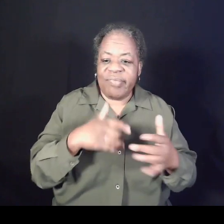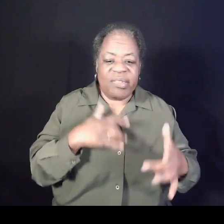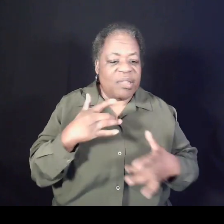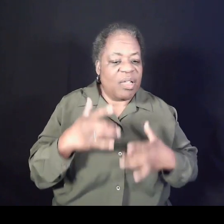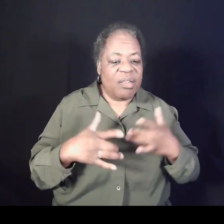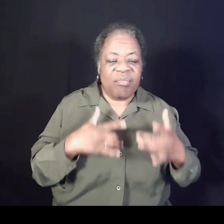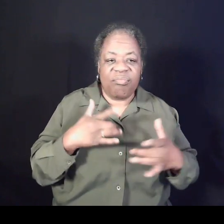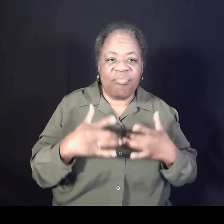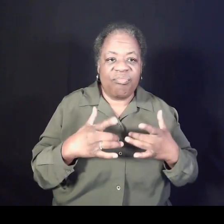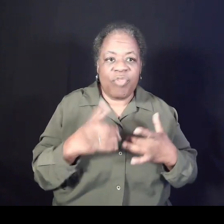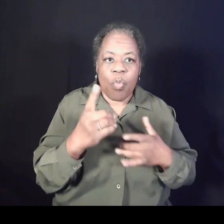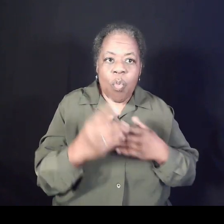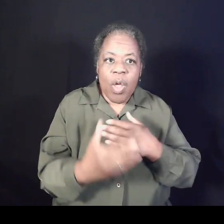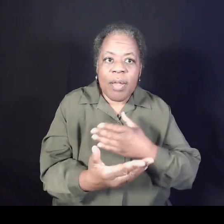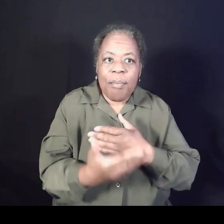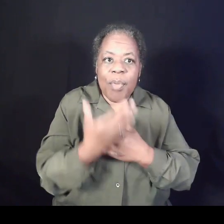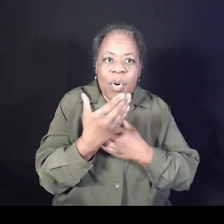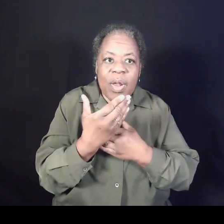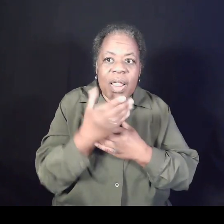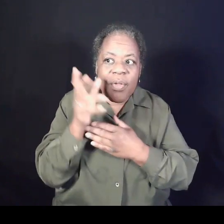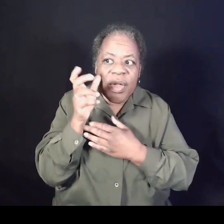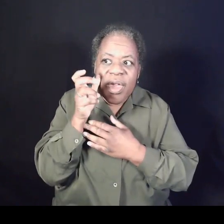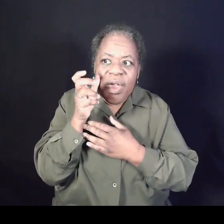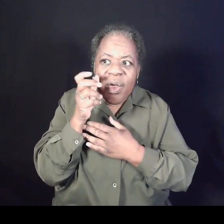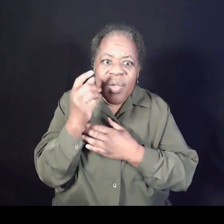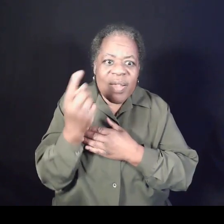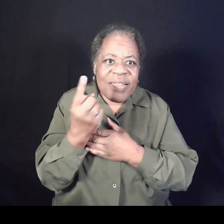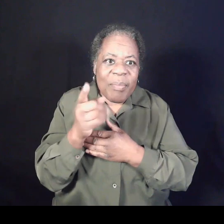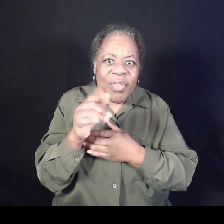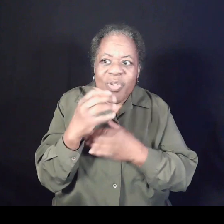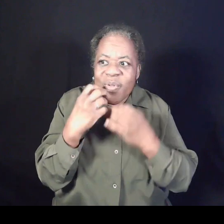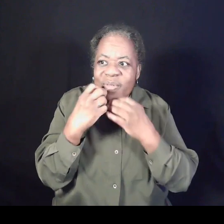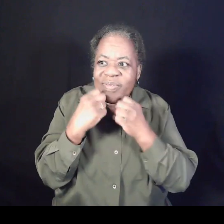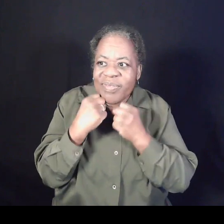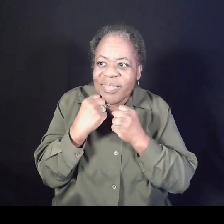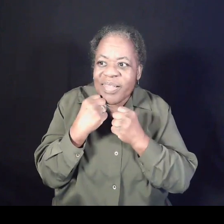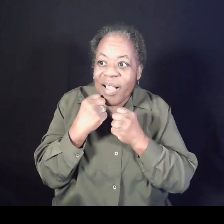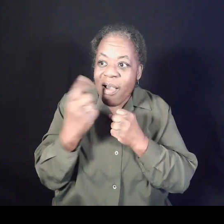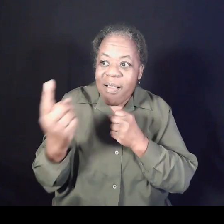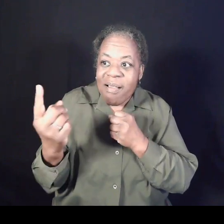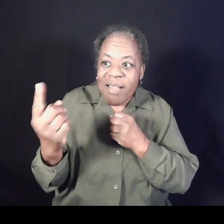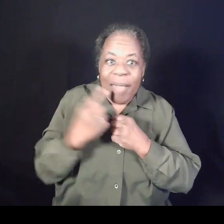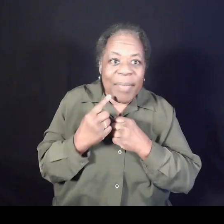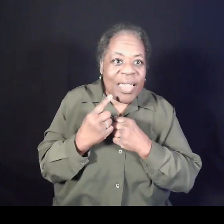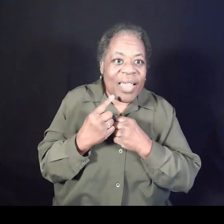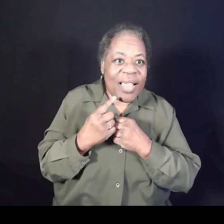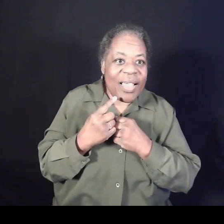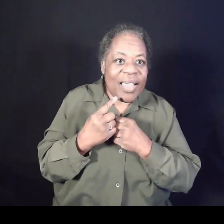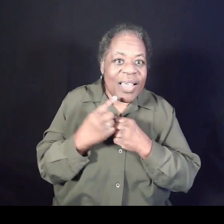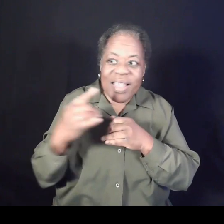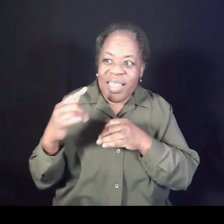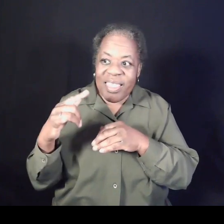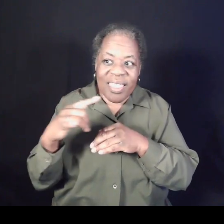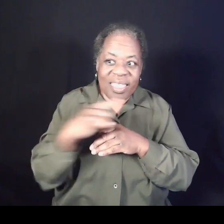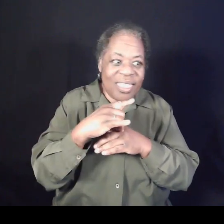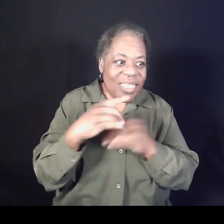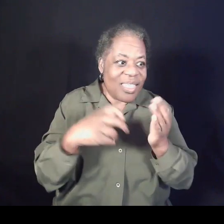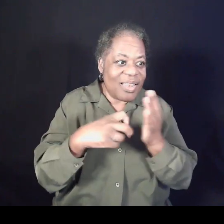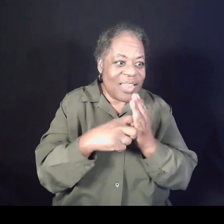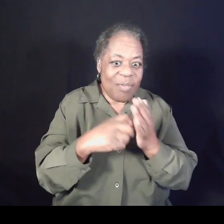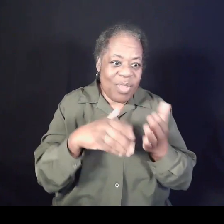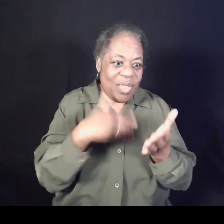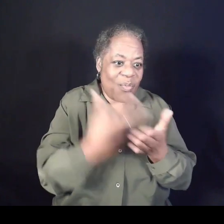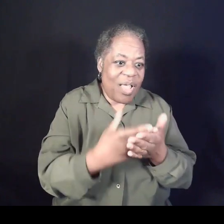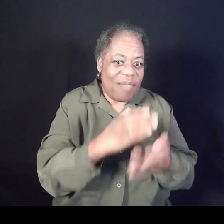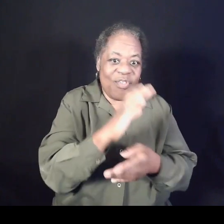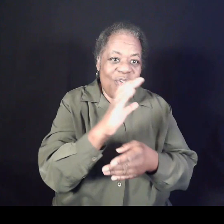one morning you get word from someone you love saying they're coming. They just booked tickets and will arrive on Christmas Eve.